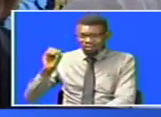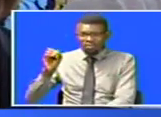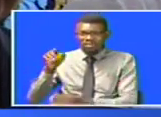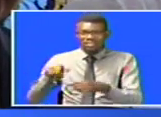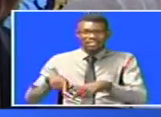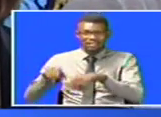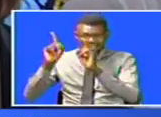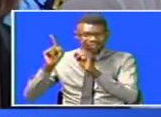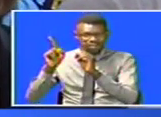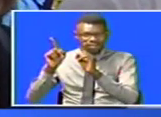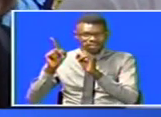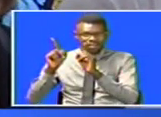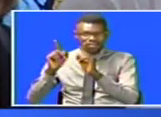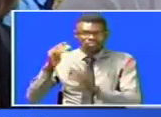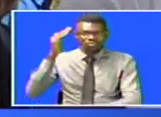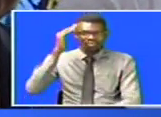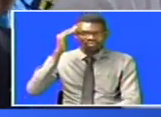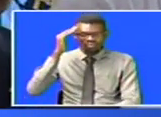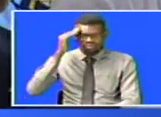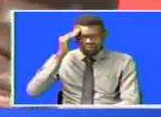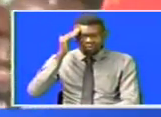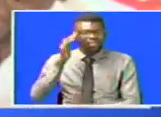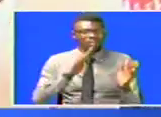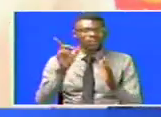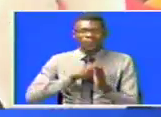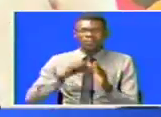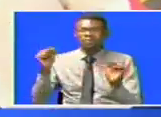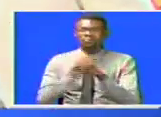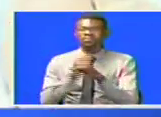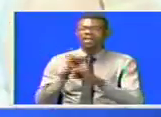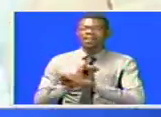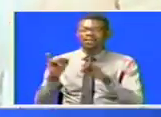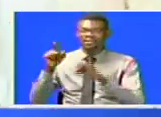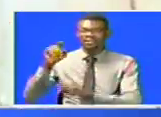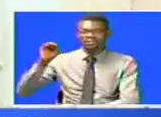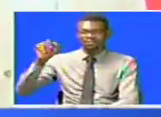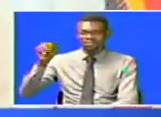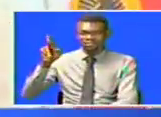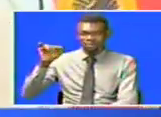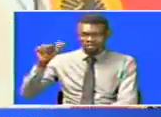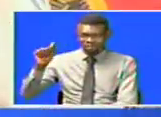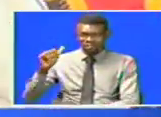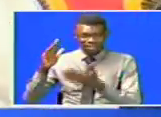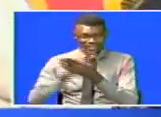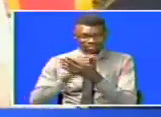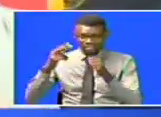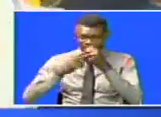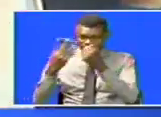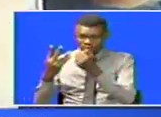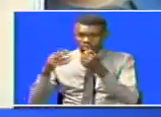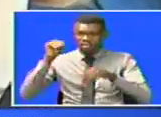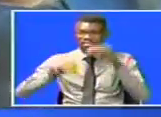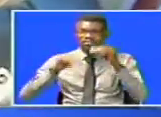actually predetermined that she was not going to clear McDonald Mariga. According to Section 74 of the Election Act, the